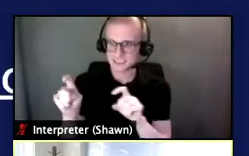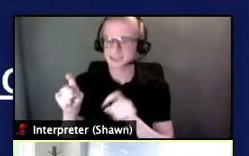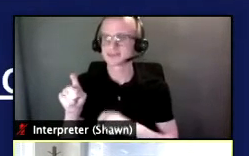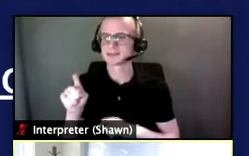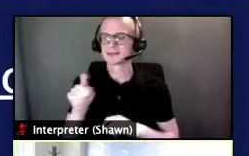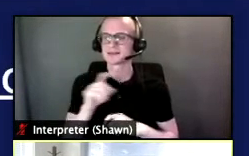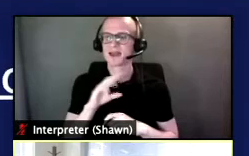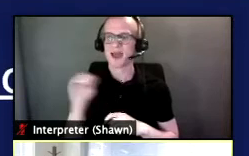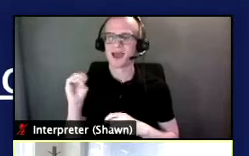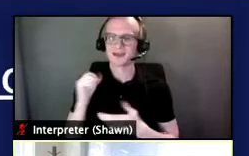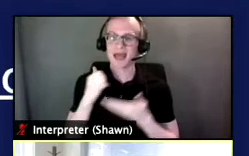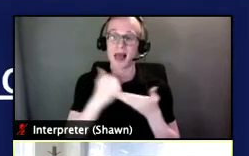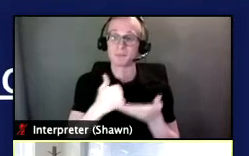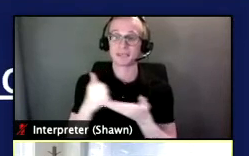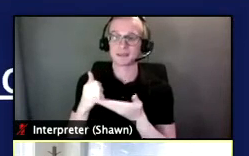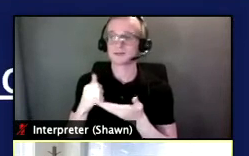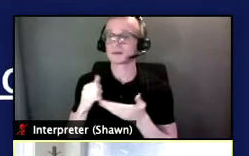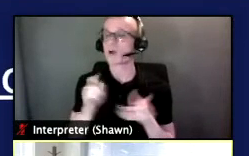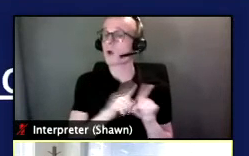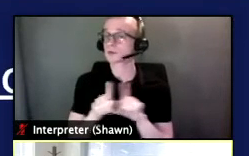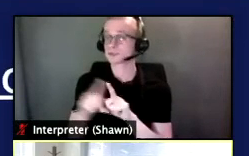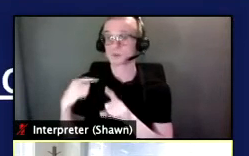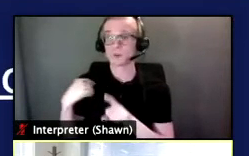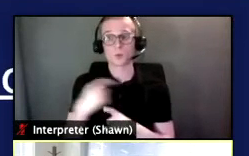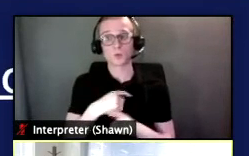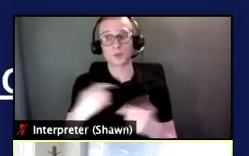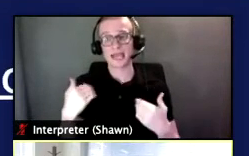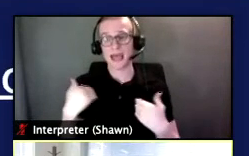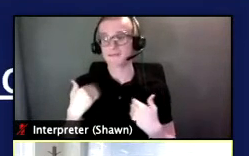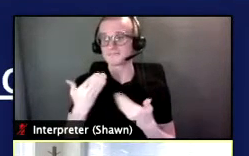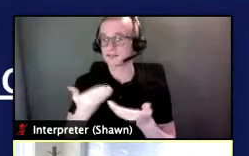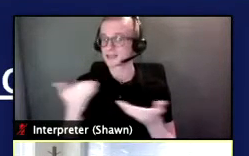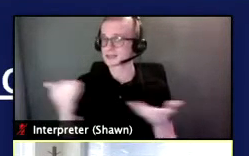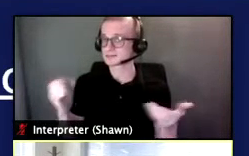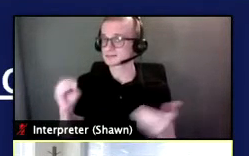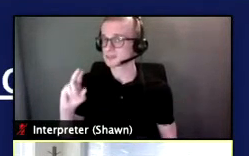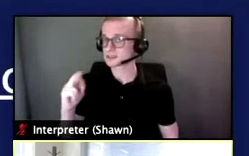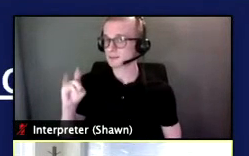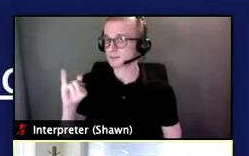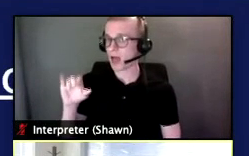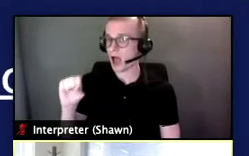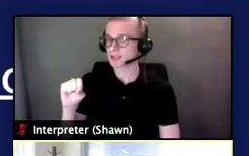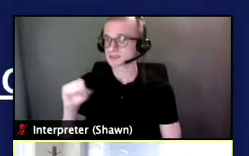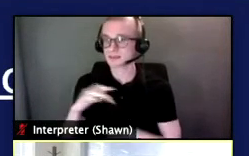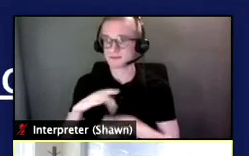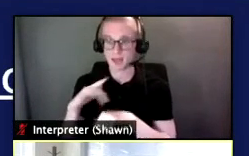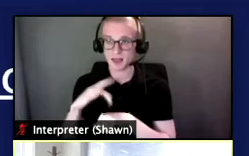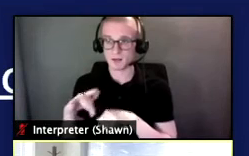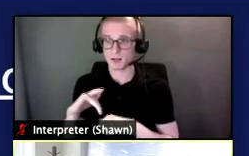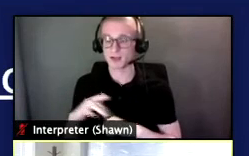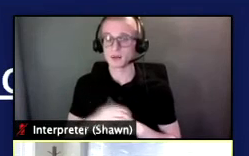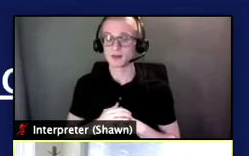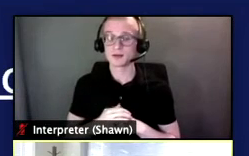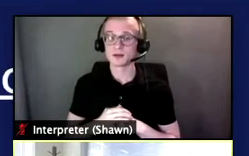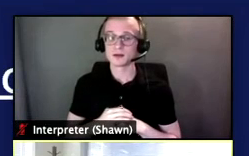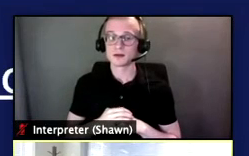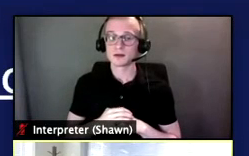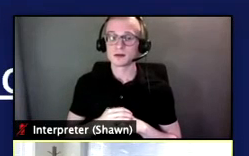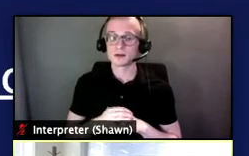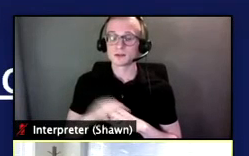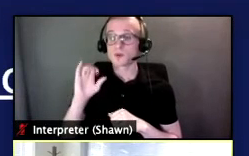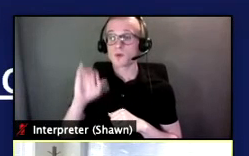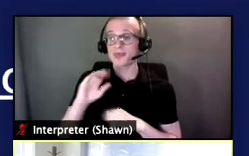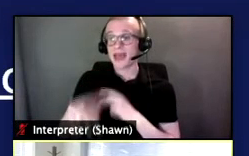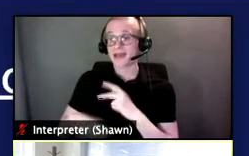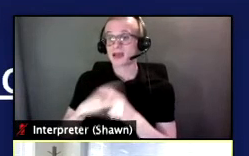helping. We also have supplies that are available. So that type of stuff we